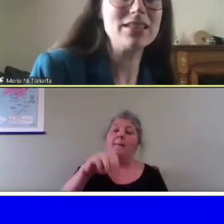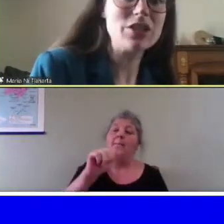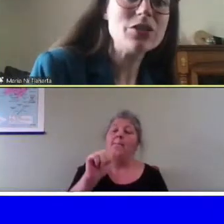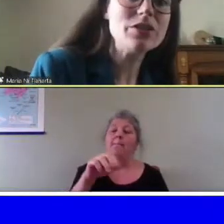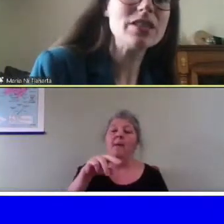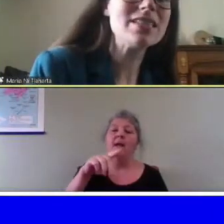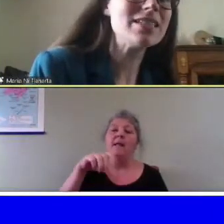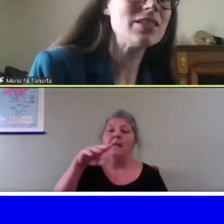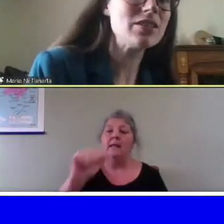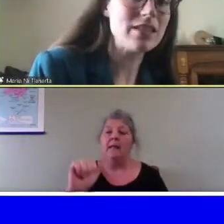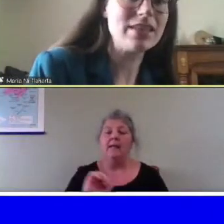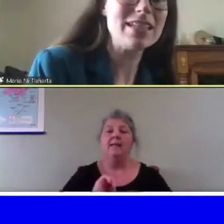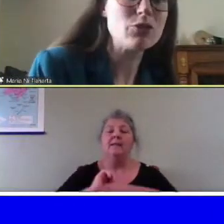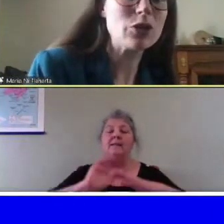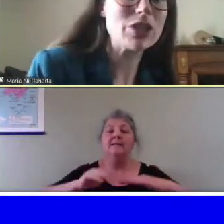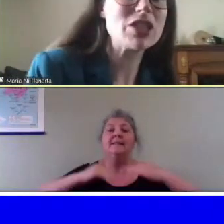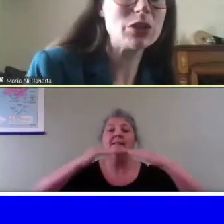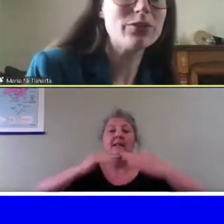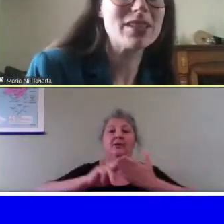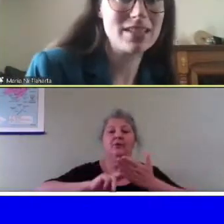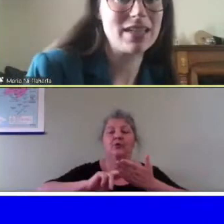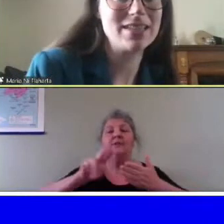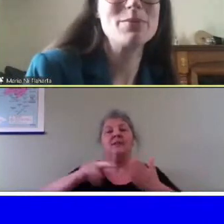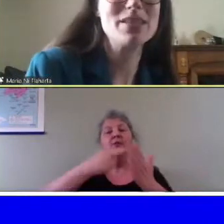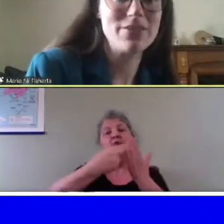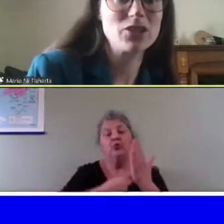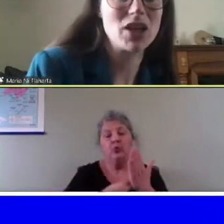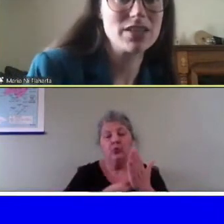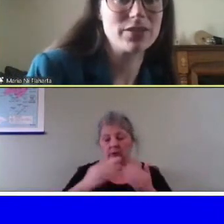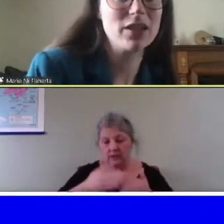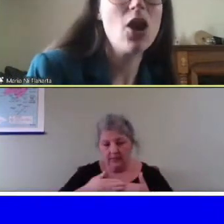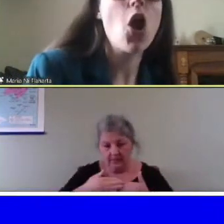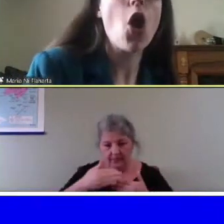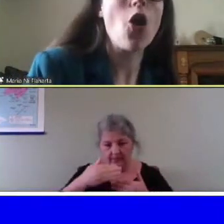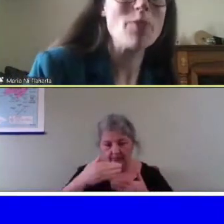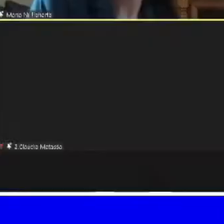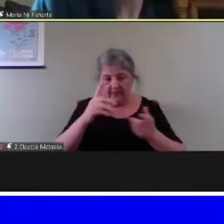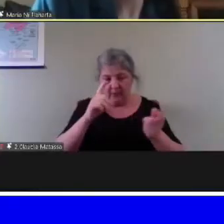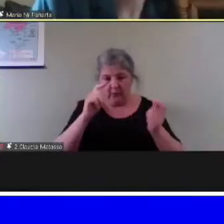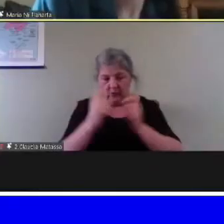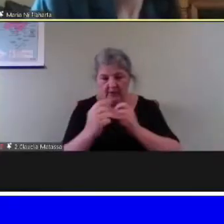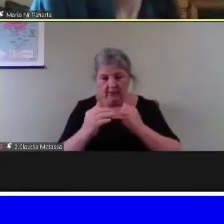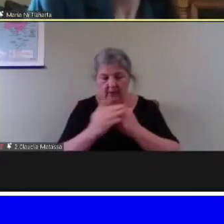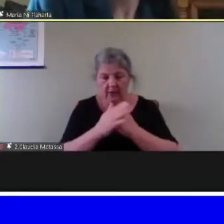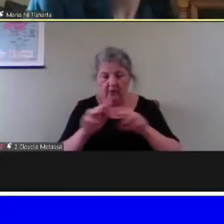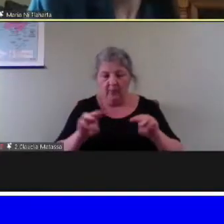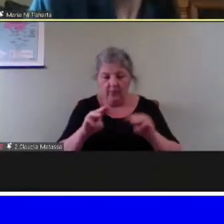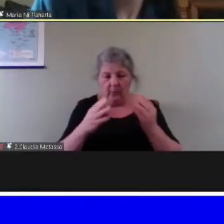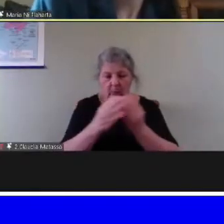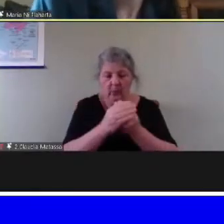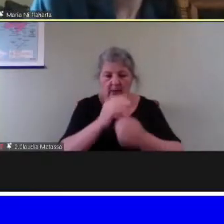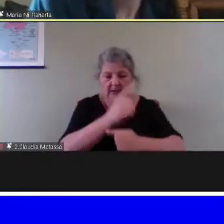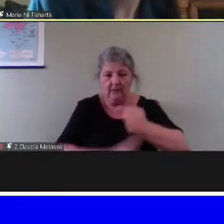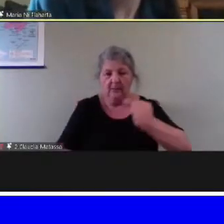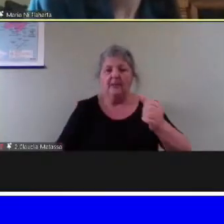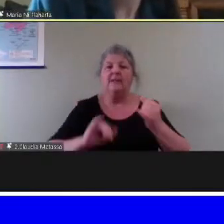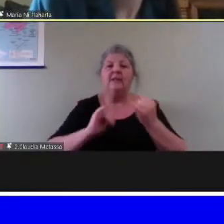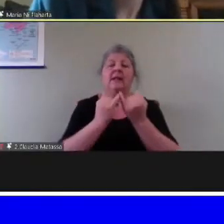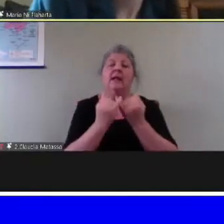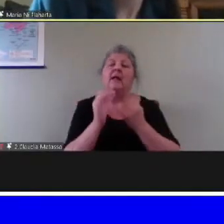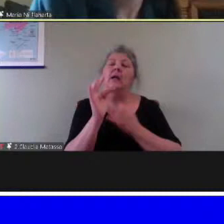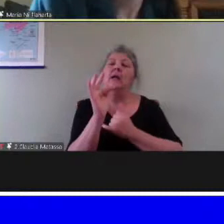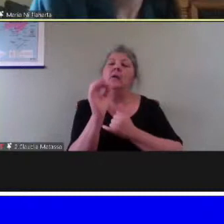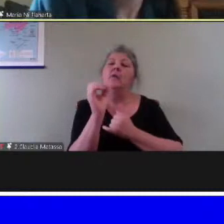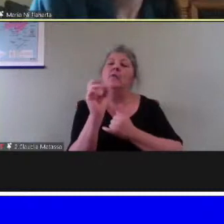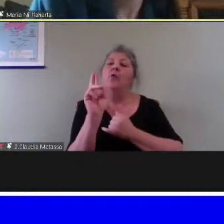And now these rules do foresee the specific transfer of people with disabilities to like forensic